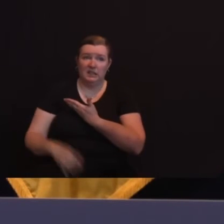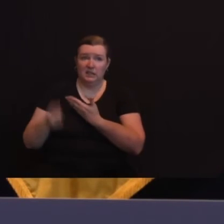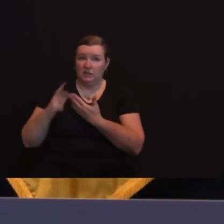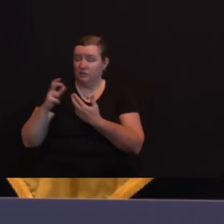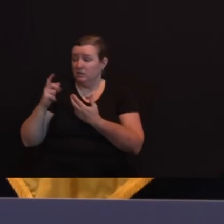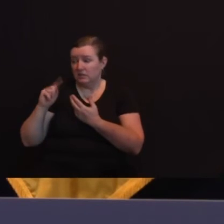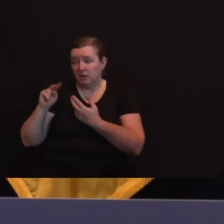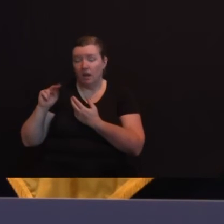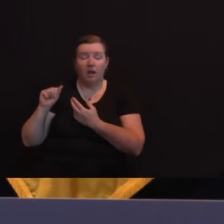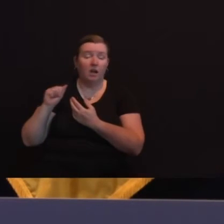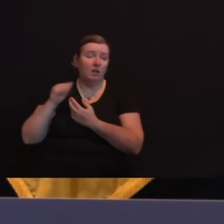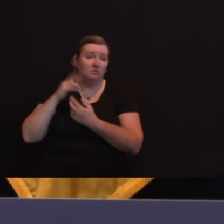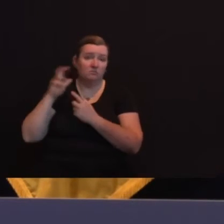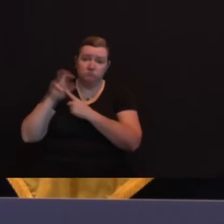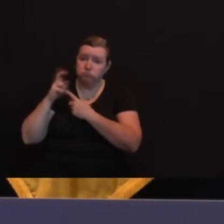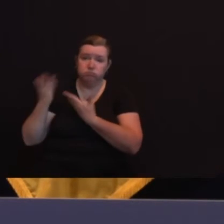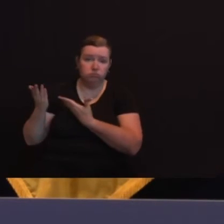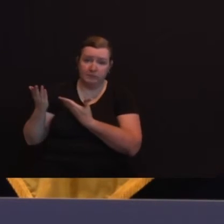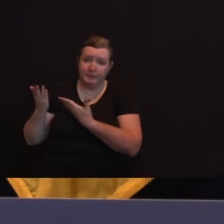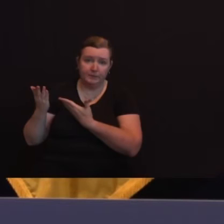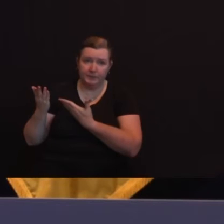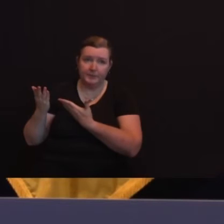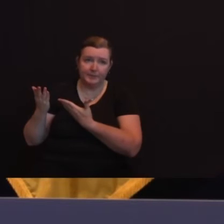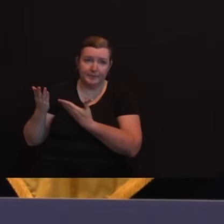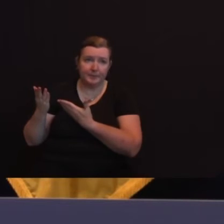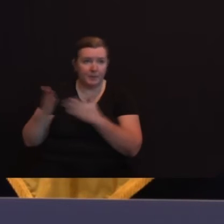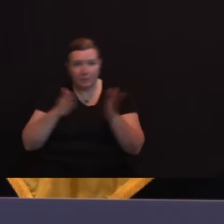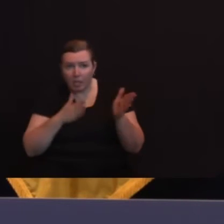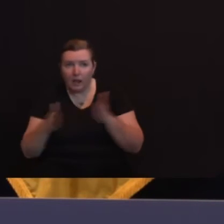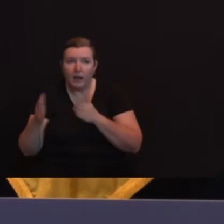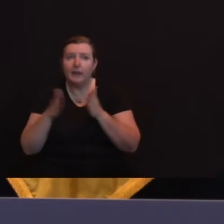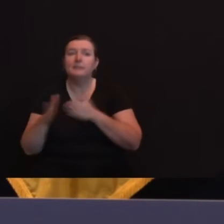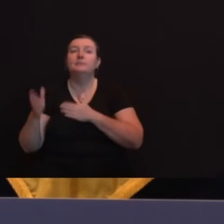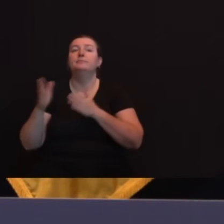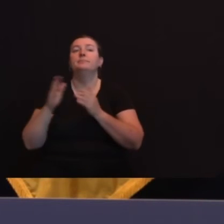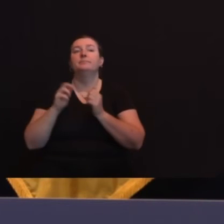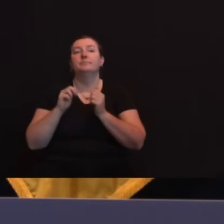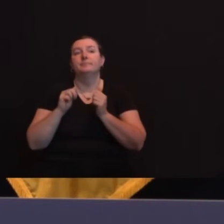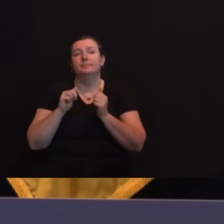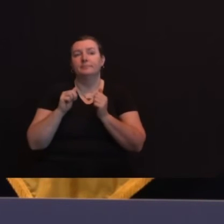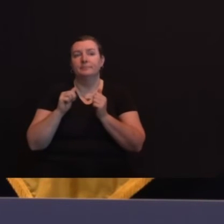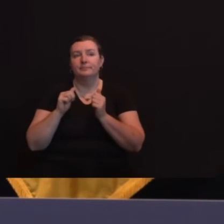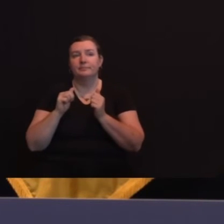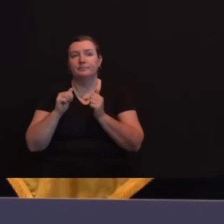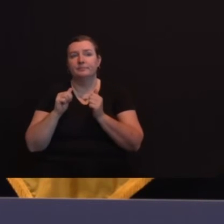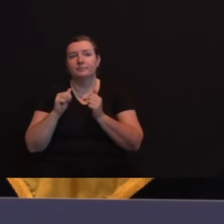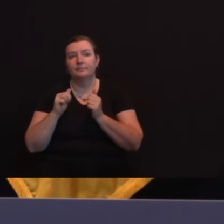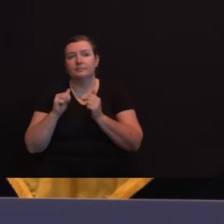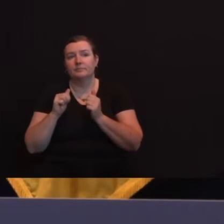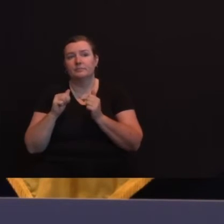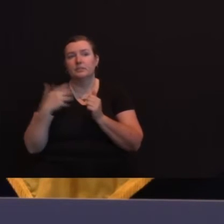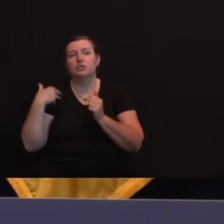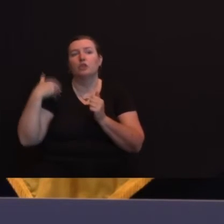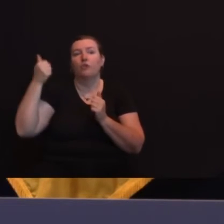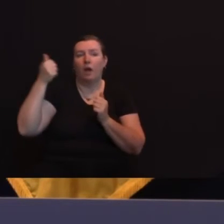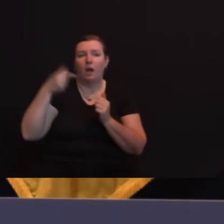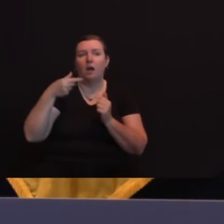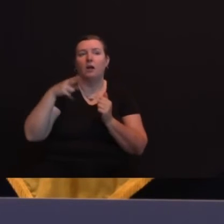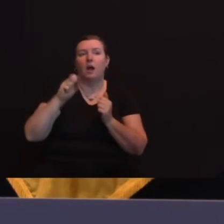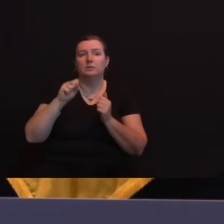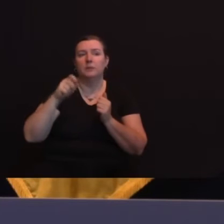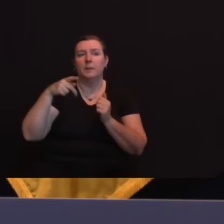business, as good as the plan may be with your friend General Gus Perna, New Jersey's own, as good